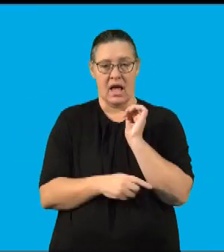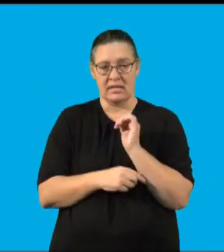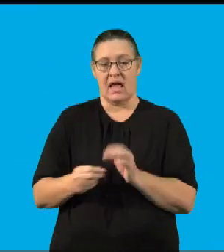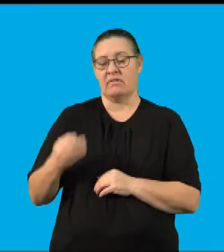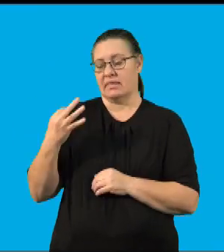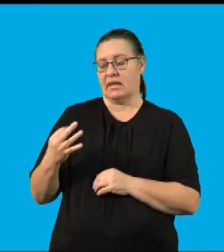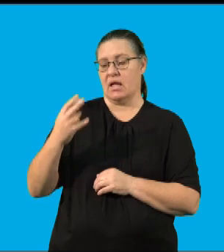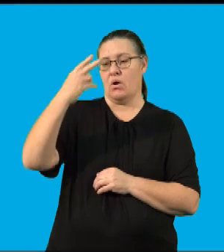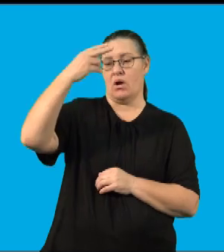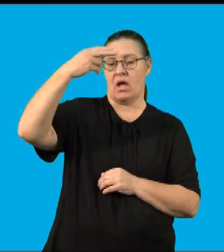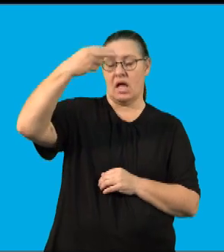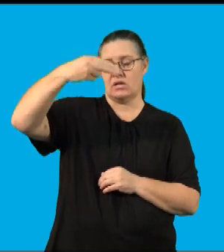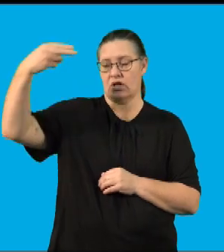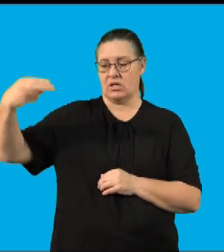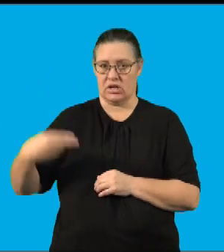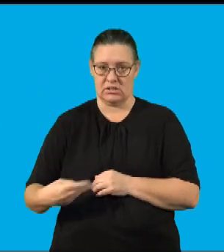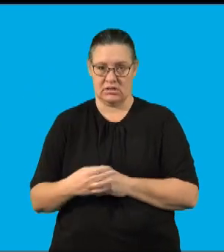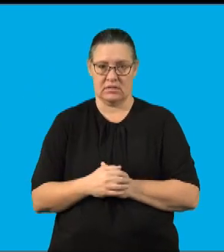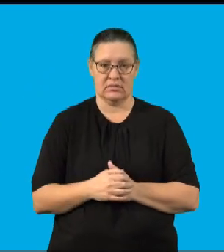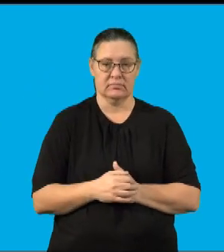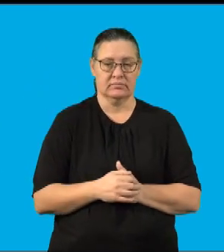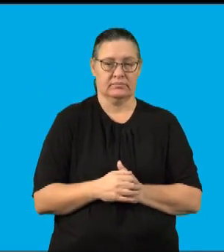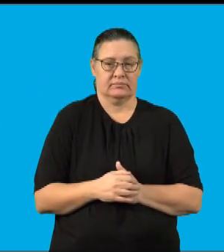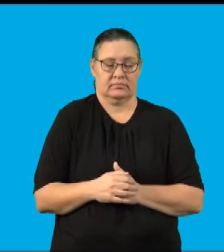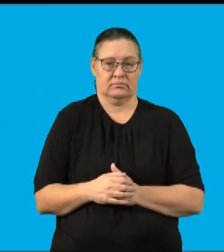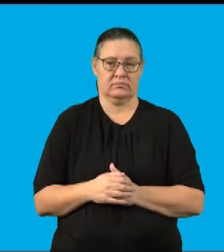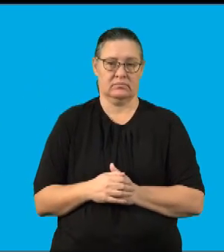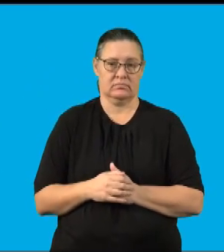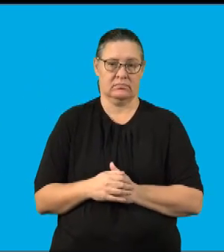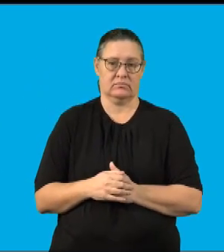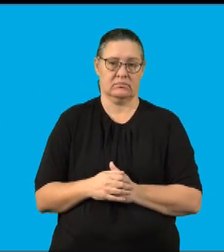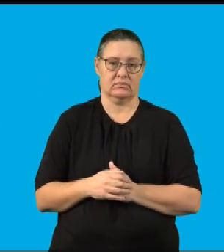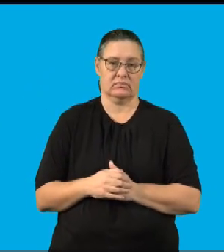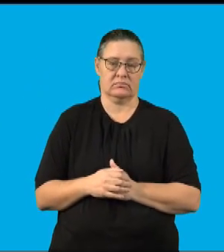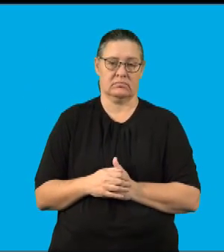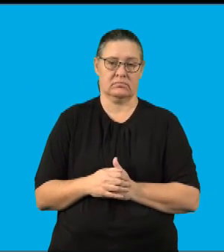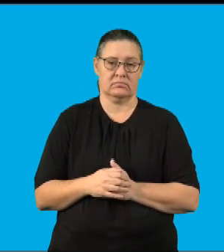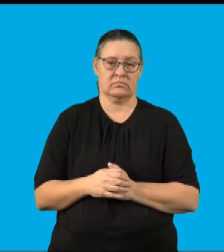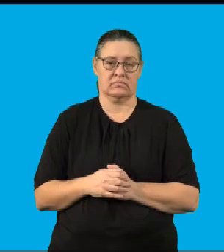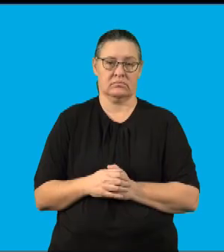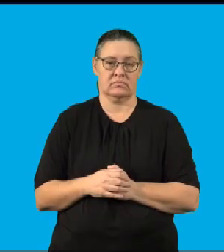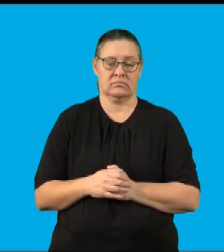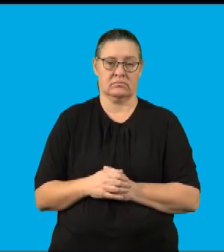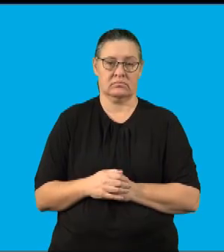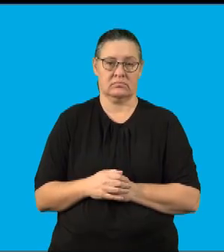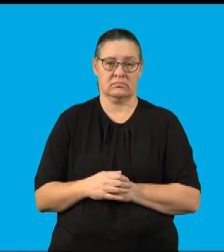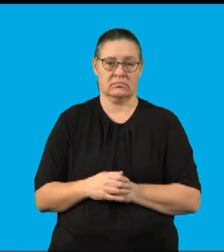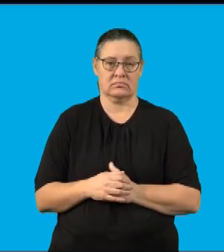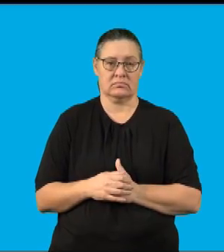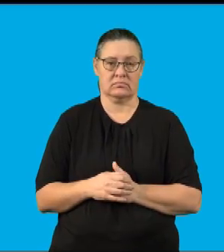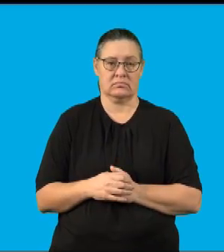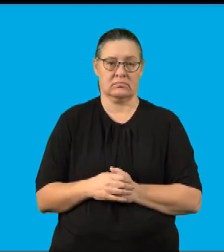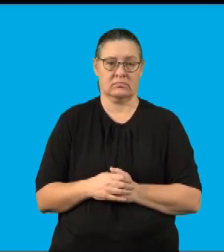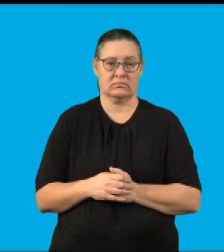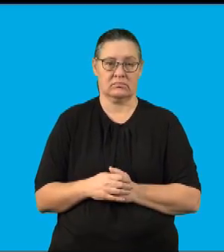again, 1, 2. Then we have 3 hydrogens, 1, 2, and 3. Now looking